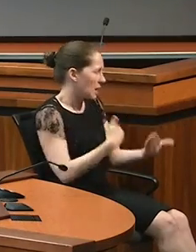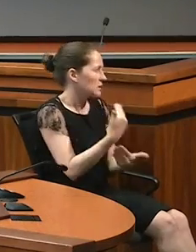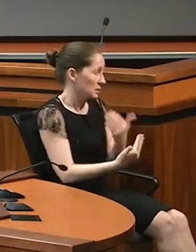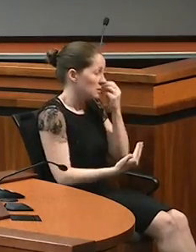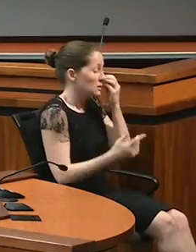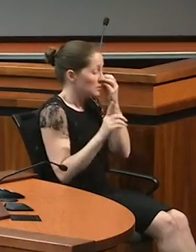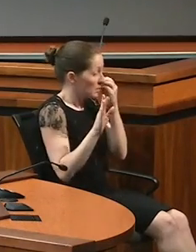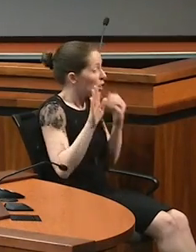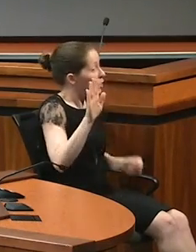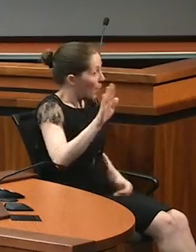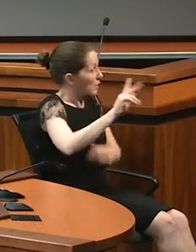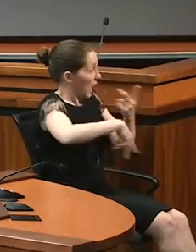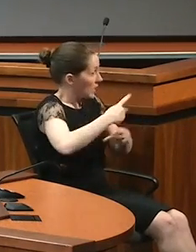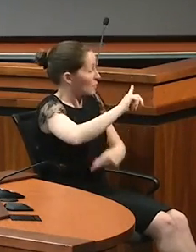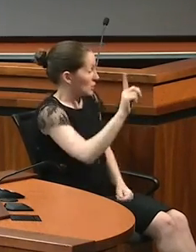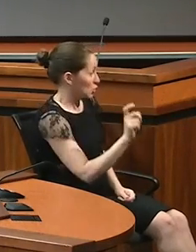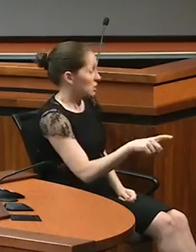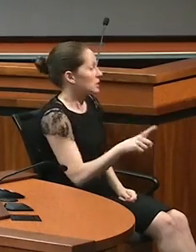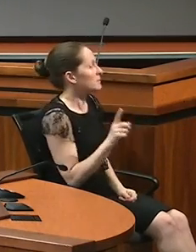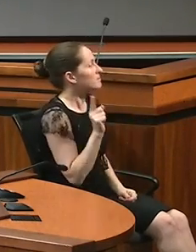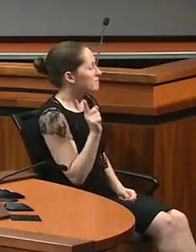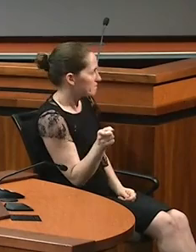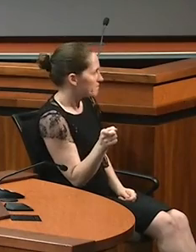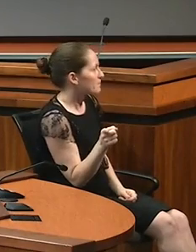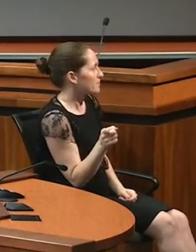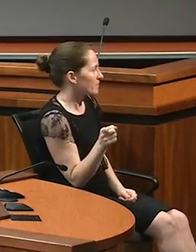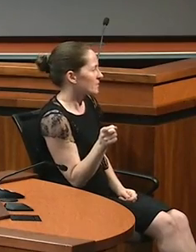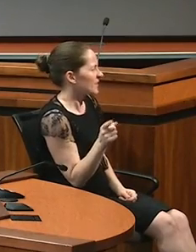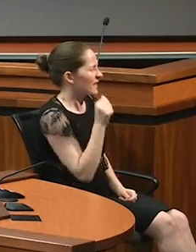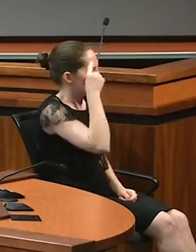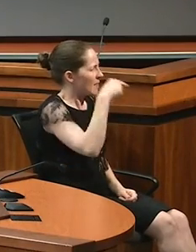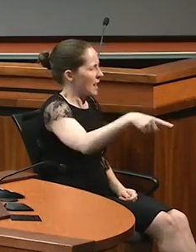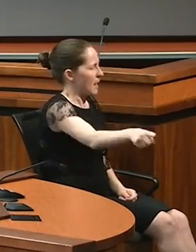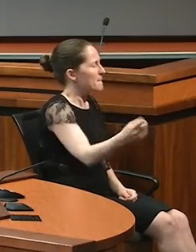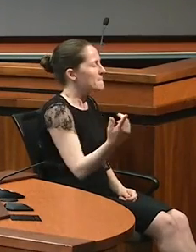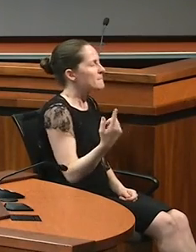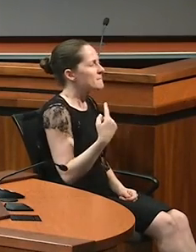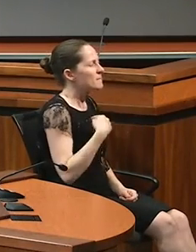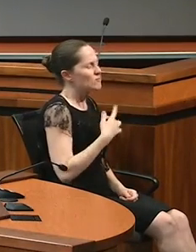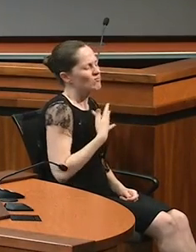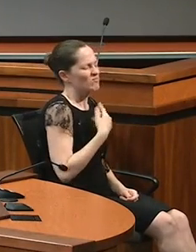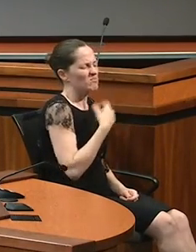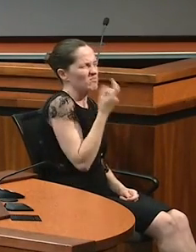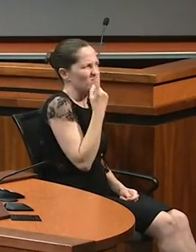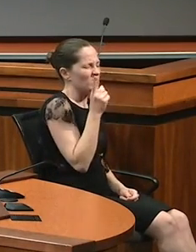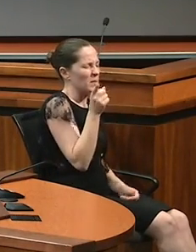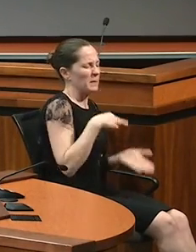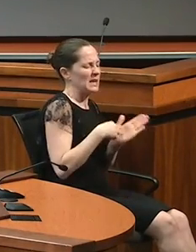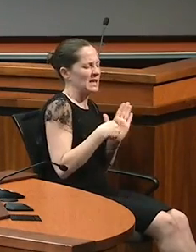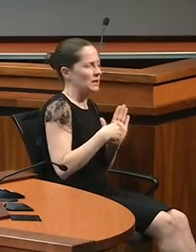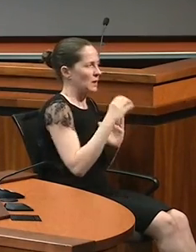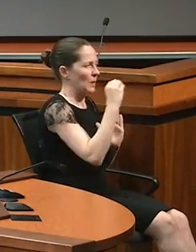you suggest really is, what I'm kind of reading between the lines is that no cost, well, I'm not sure